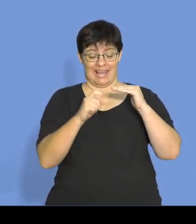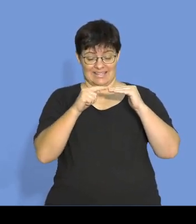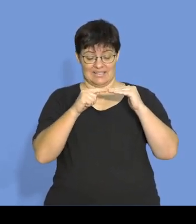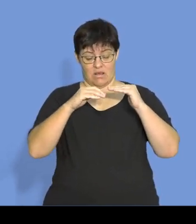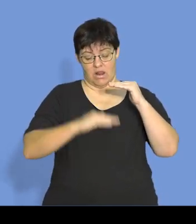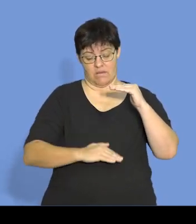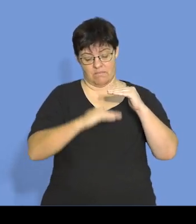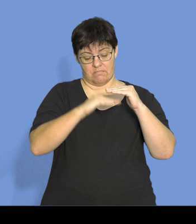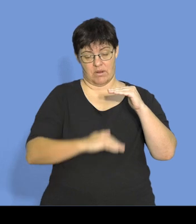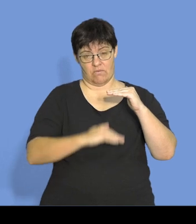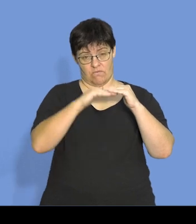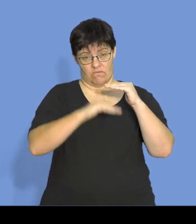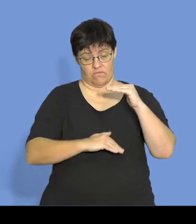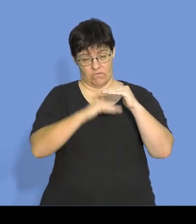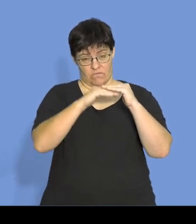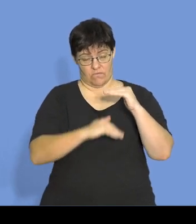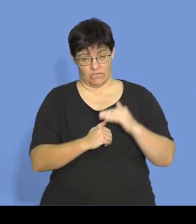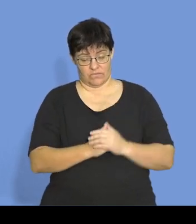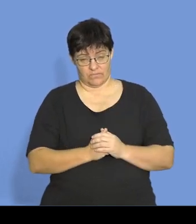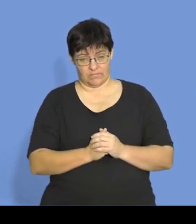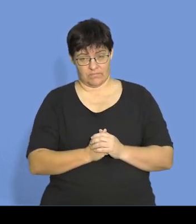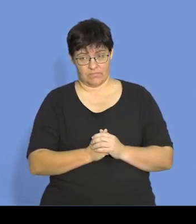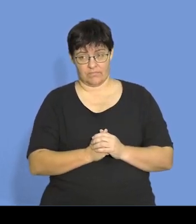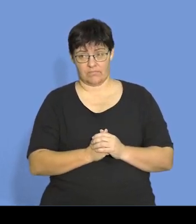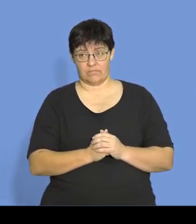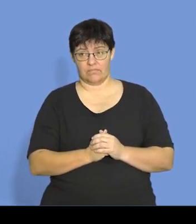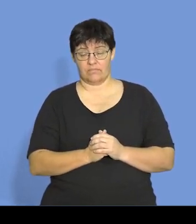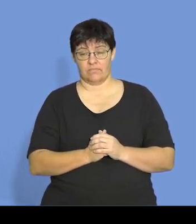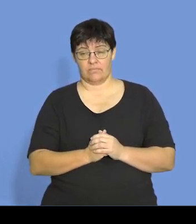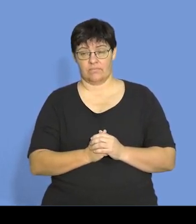below the x-axis,